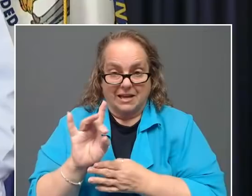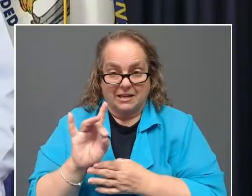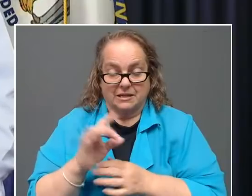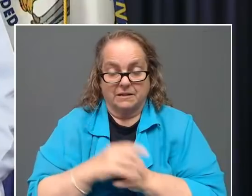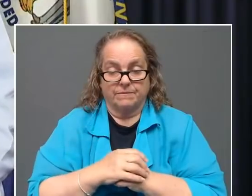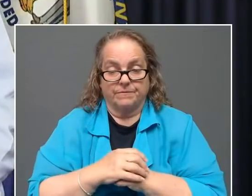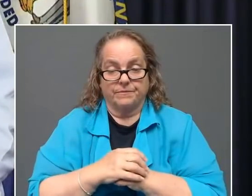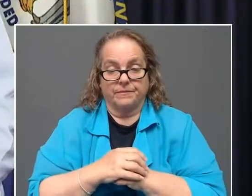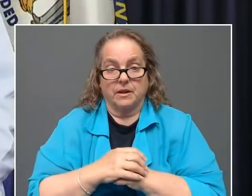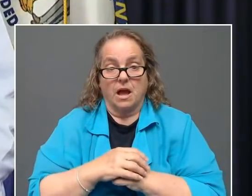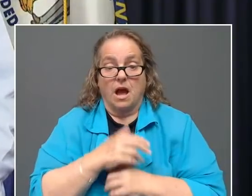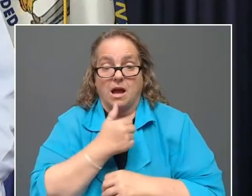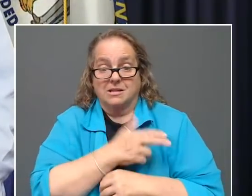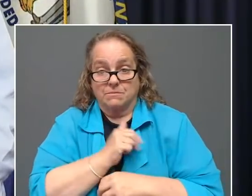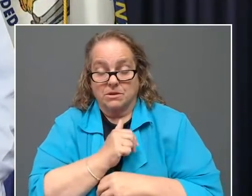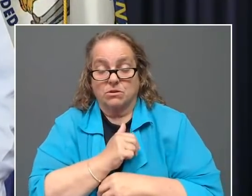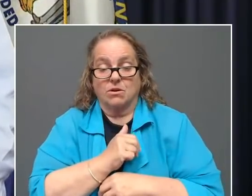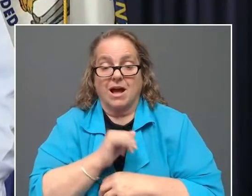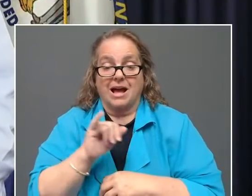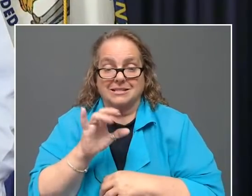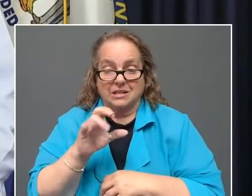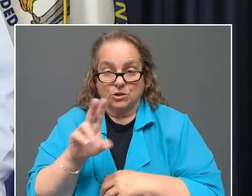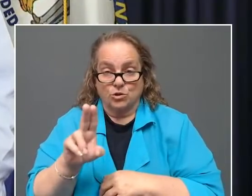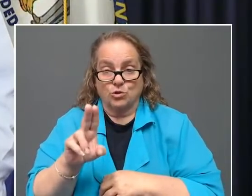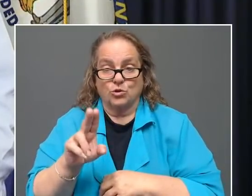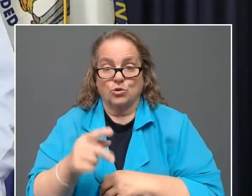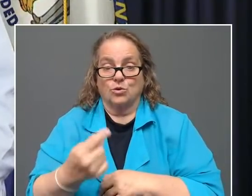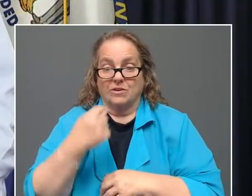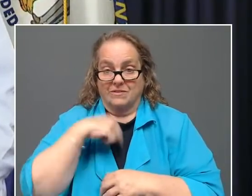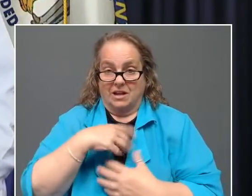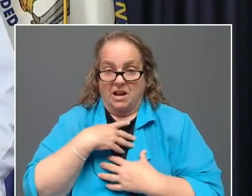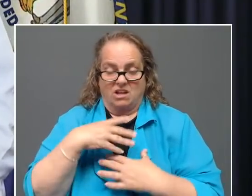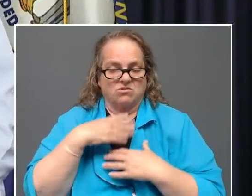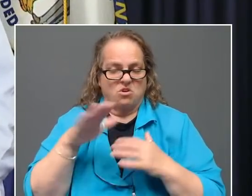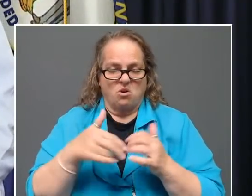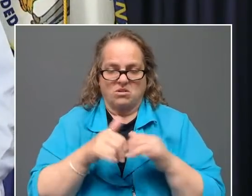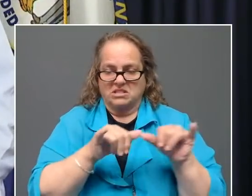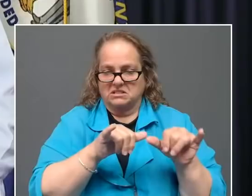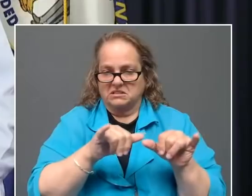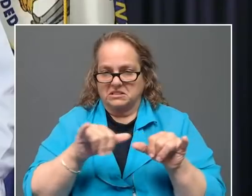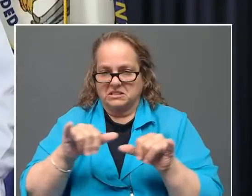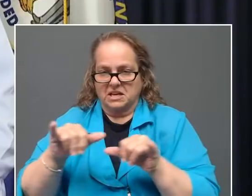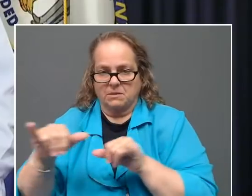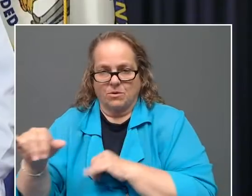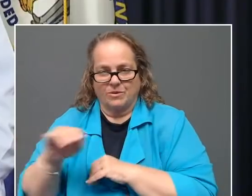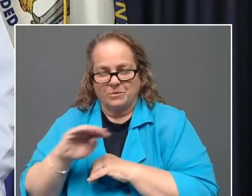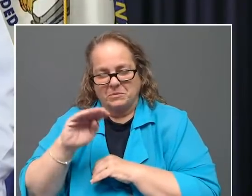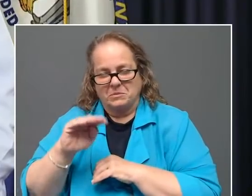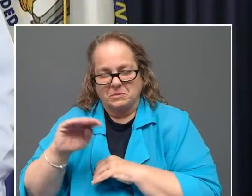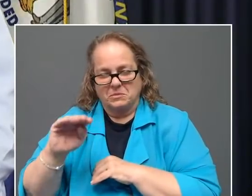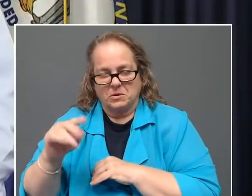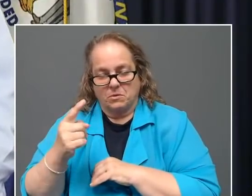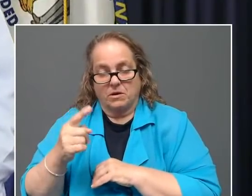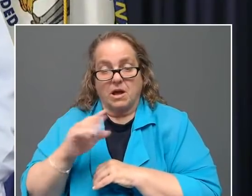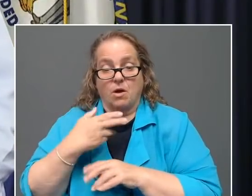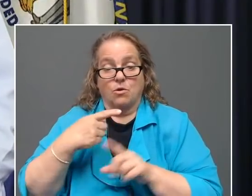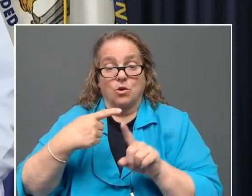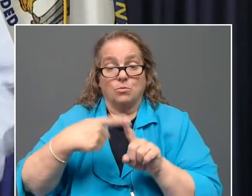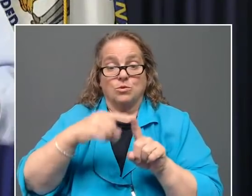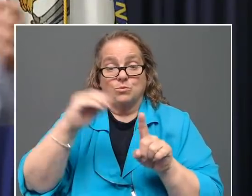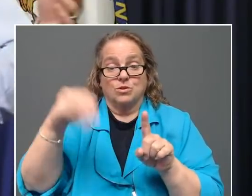Hospitalization, ICU, ventilator, all relatively stable, up or down 1 or 2. Our positivity rate is